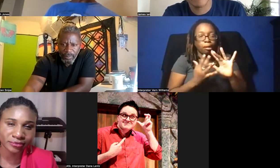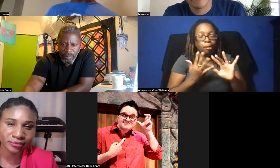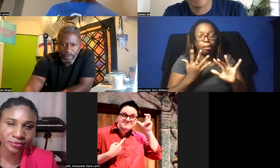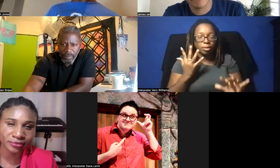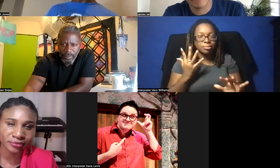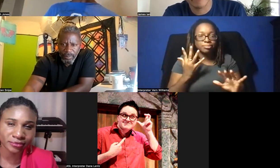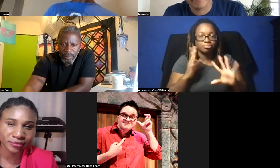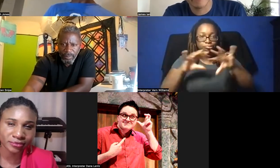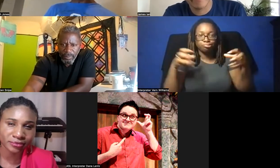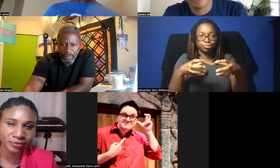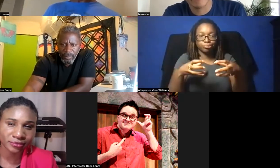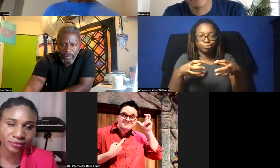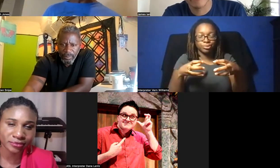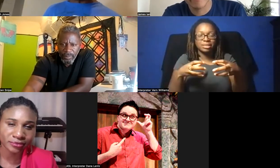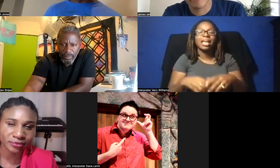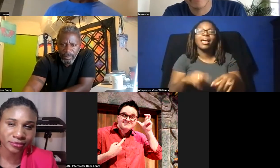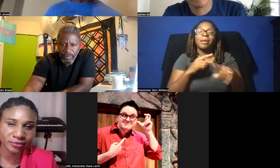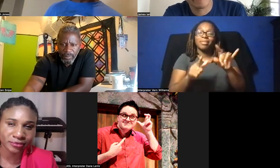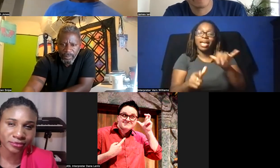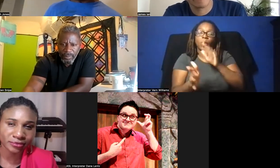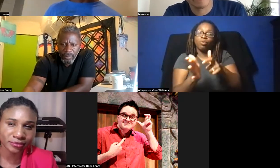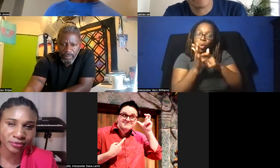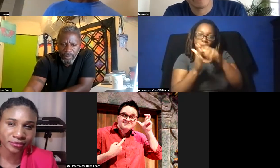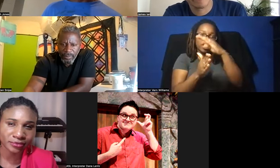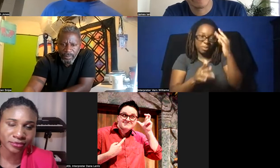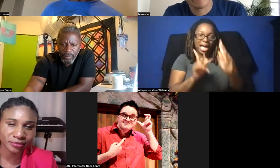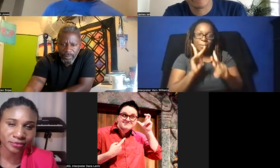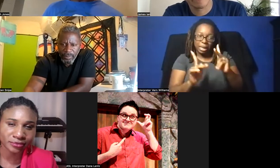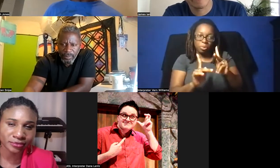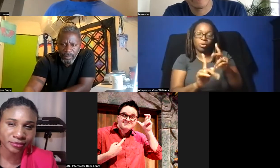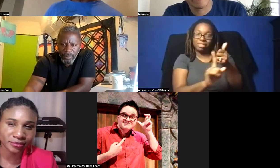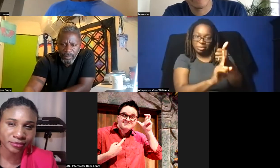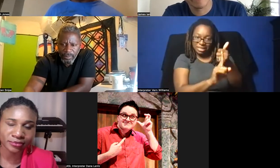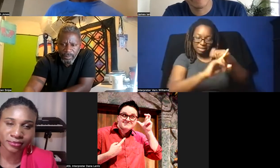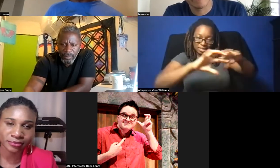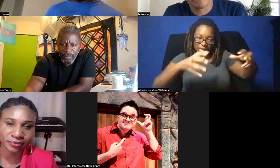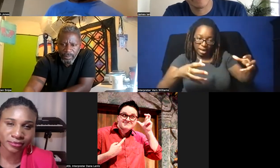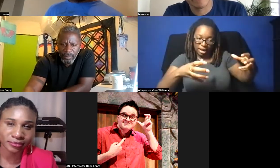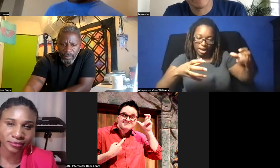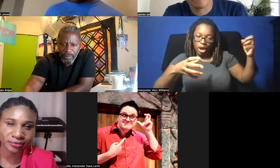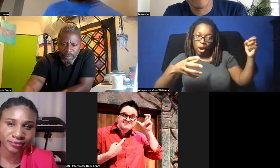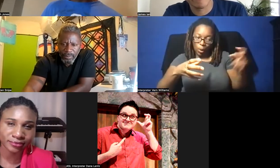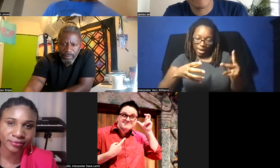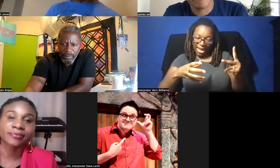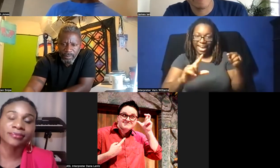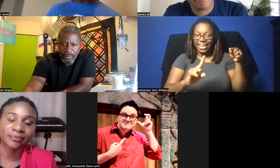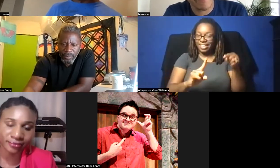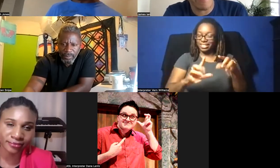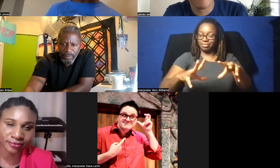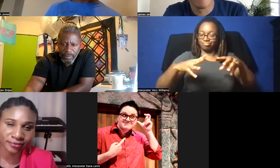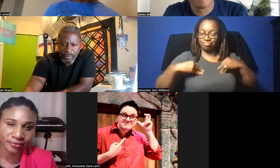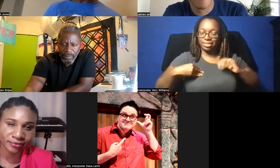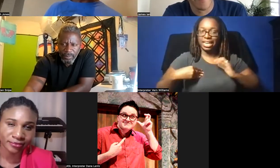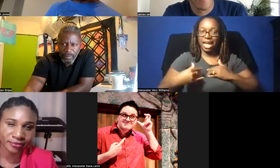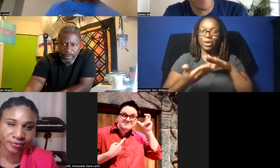So but that requires Black folks to be like, okay, there are crippled Negroes in our community. Because we always talk